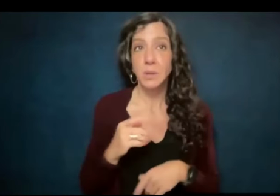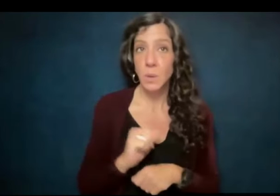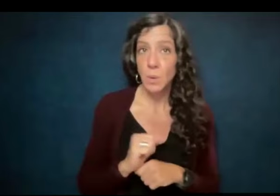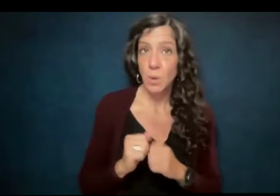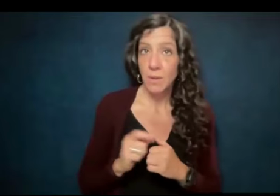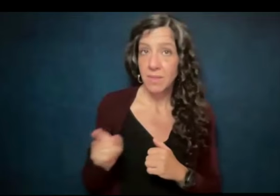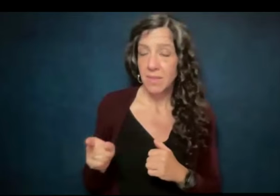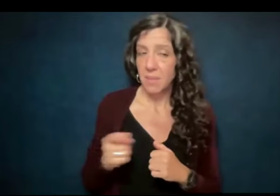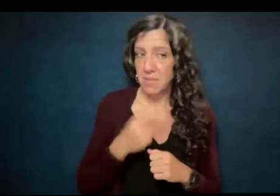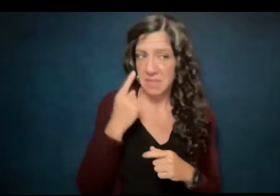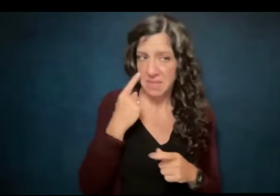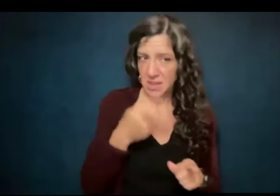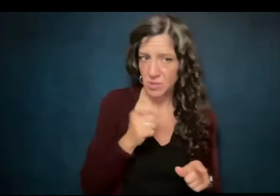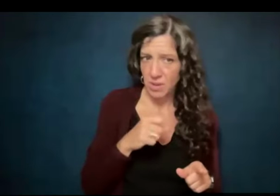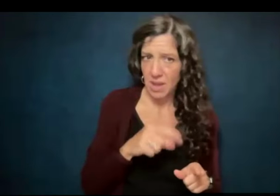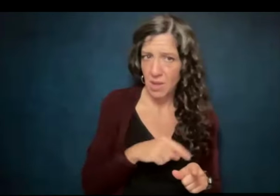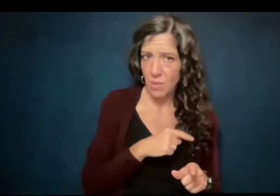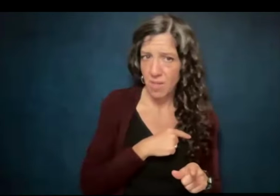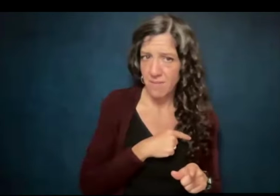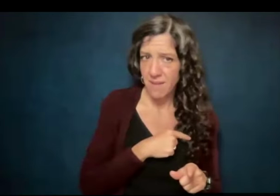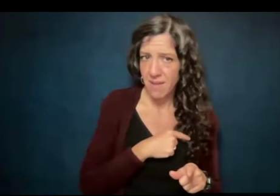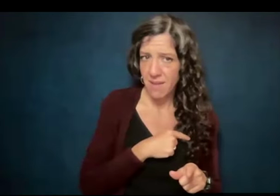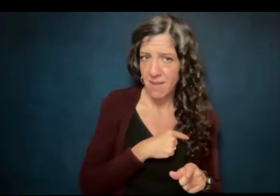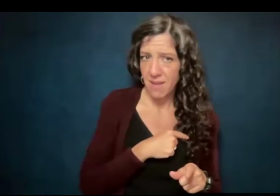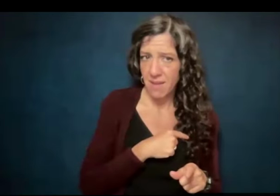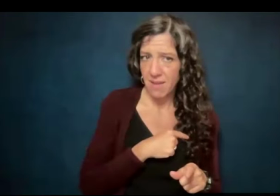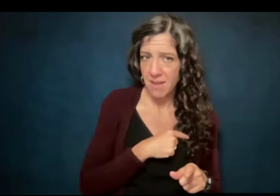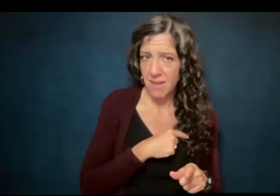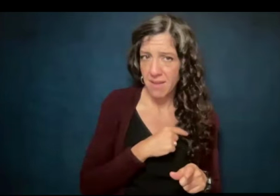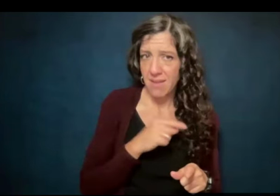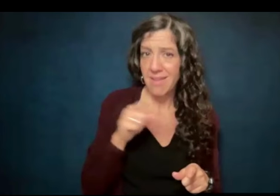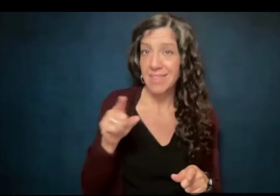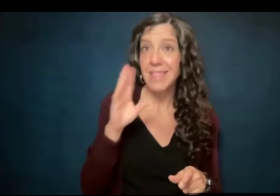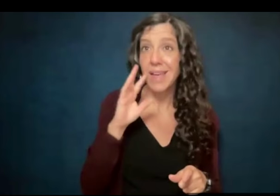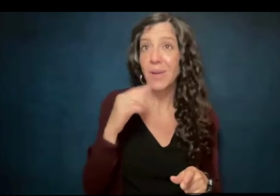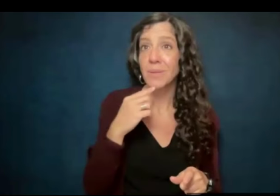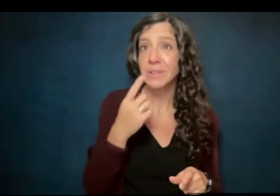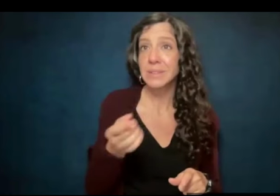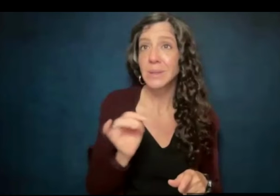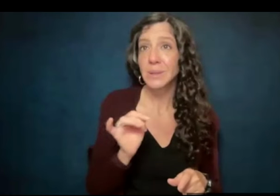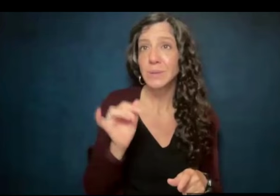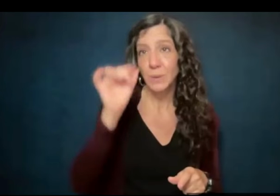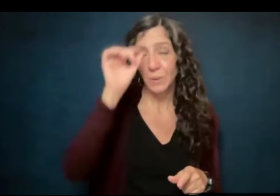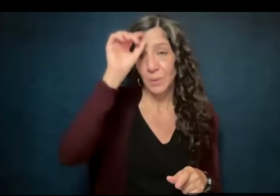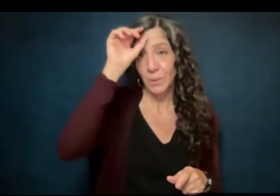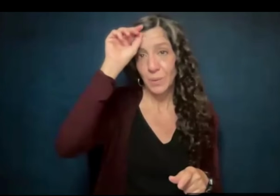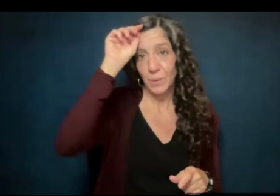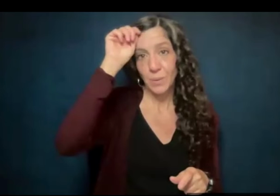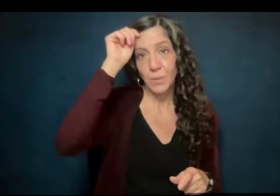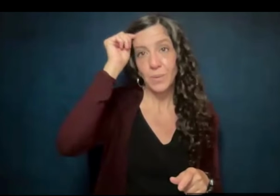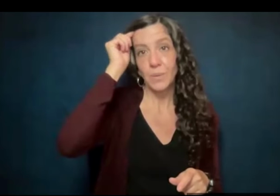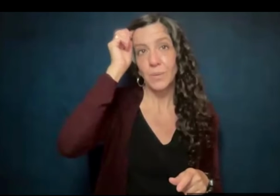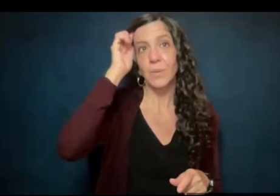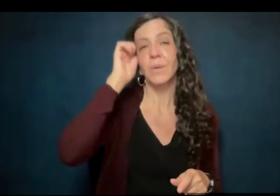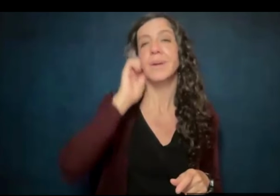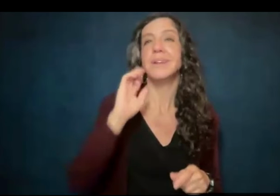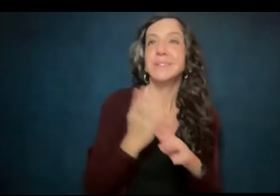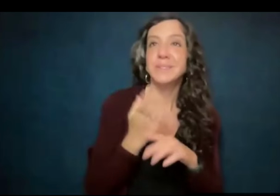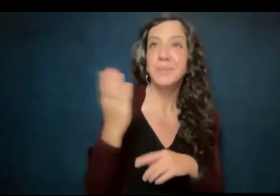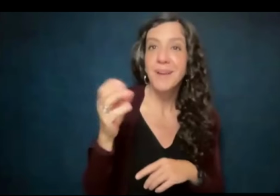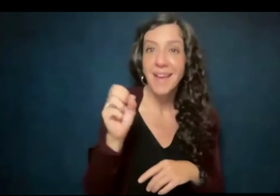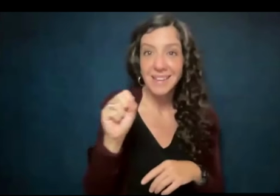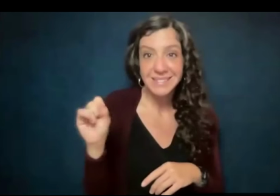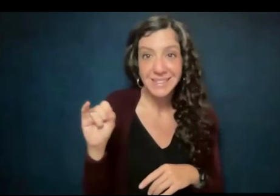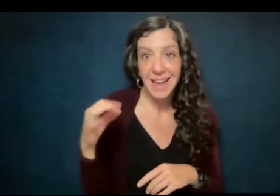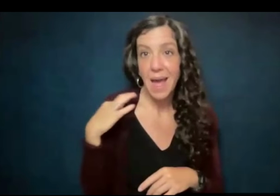believes that you'll likely get this PASS approved, they will tell you to submit an SSI application. So, for